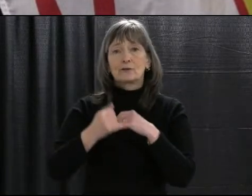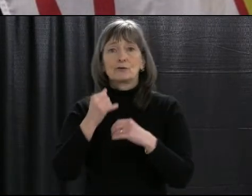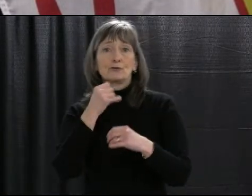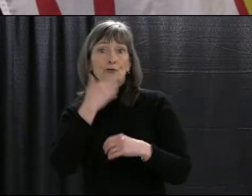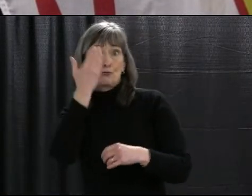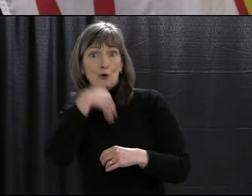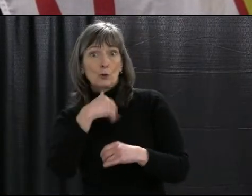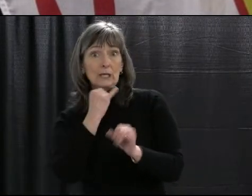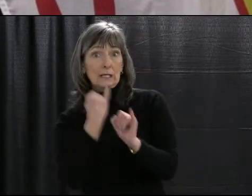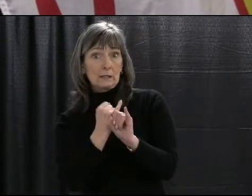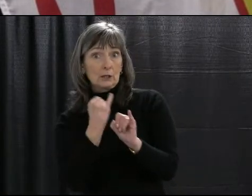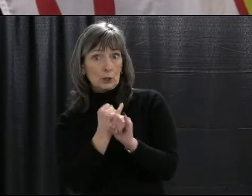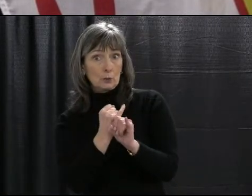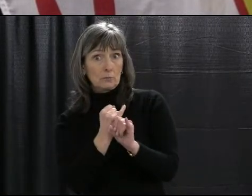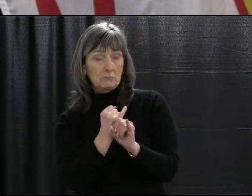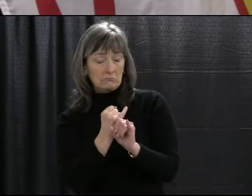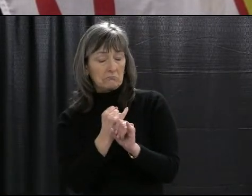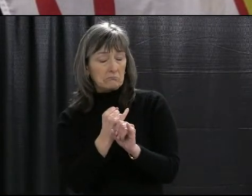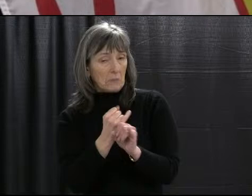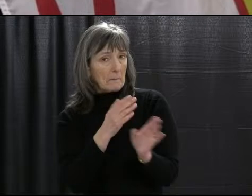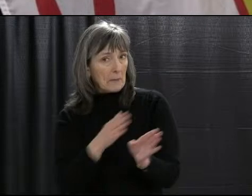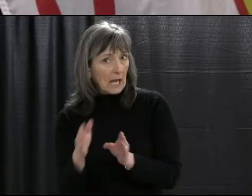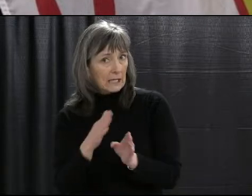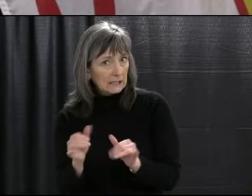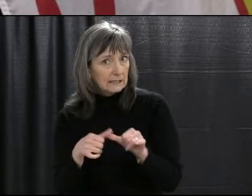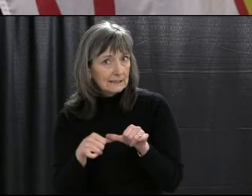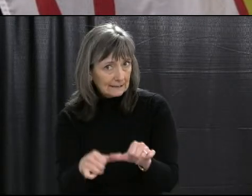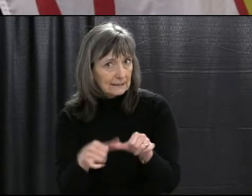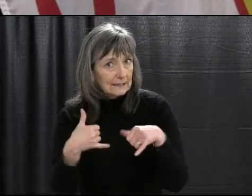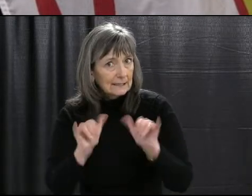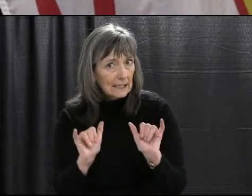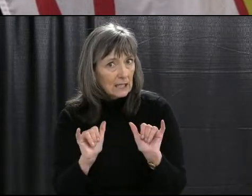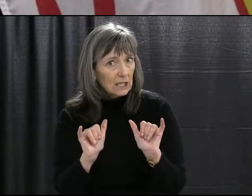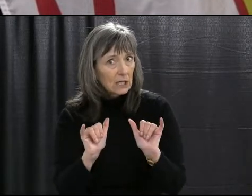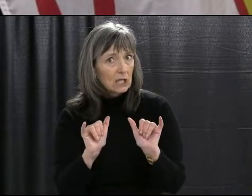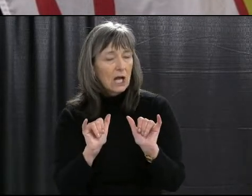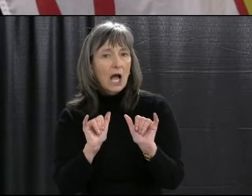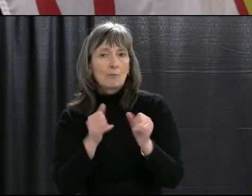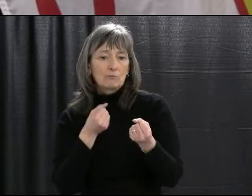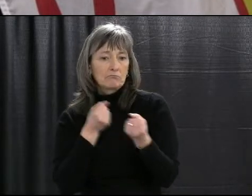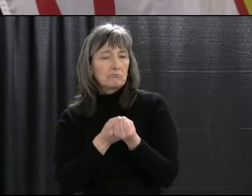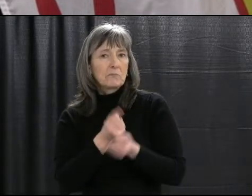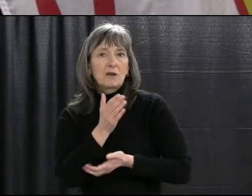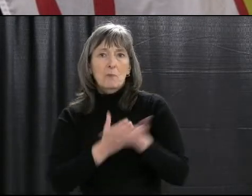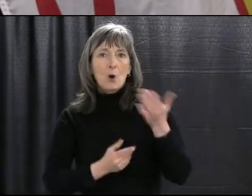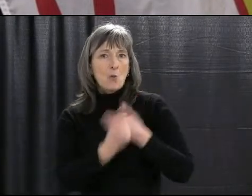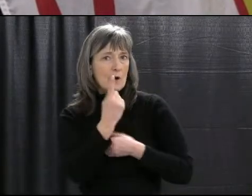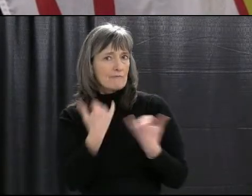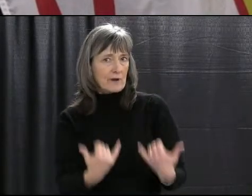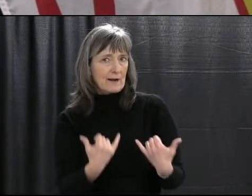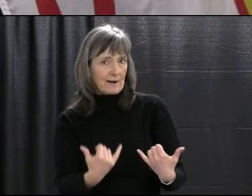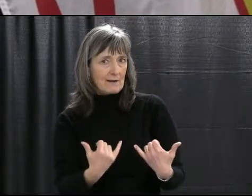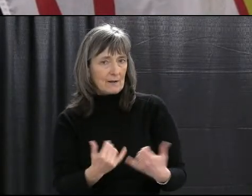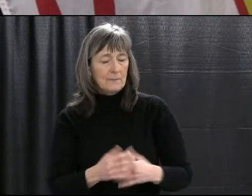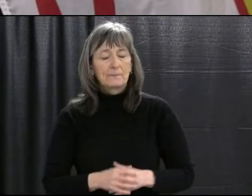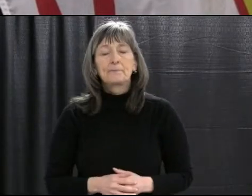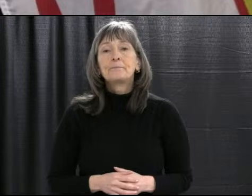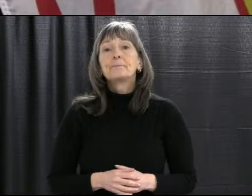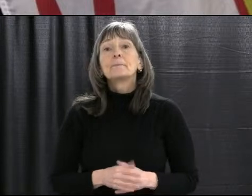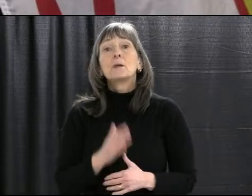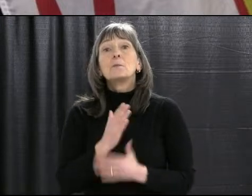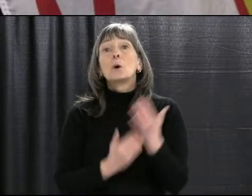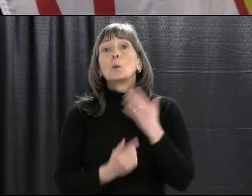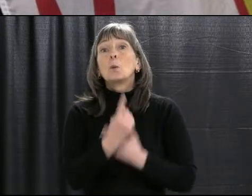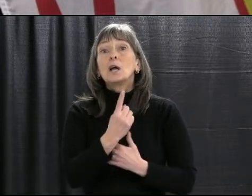Institute. The planning for our institute is ongoing, and we are firmly in phase 1 right now. The first phase